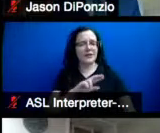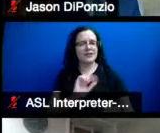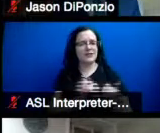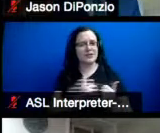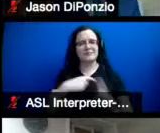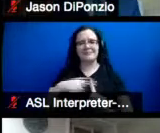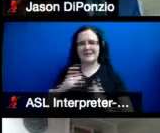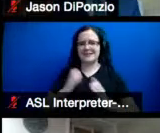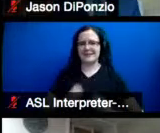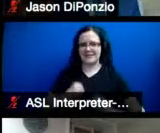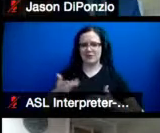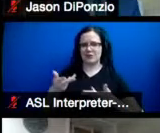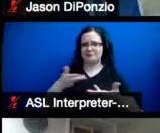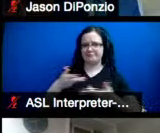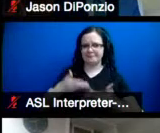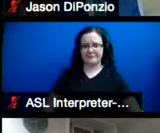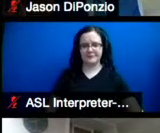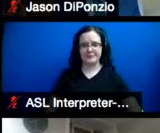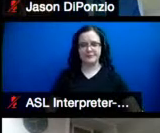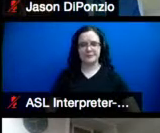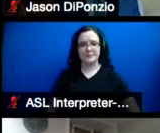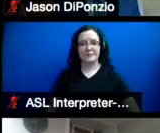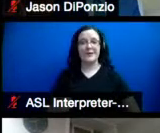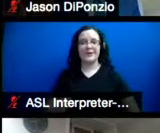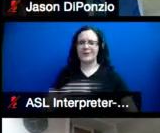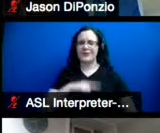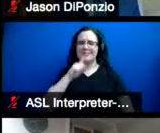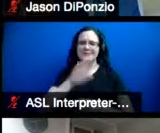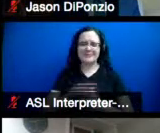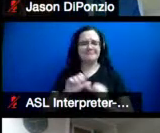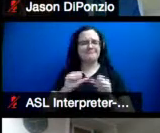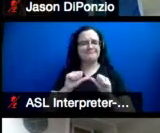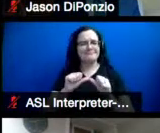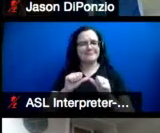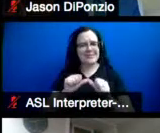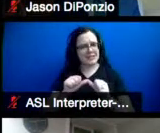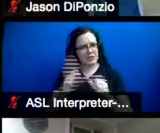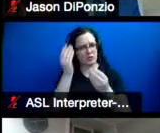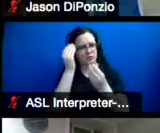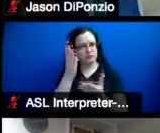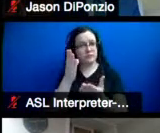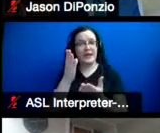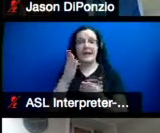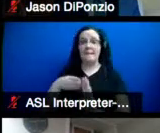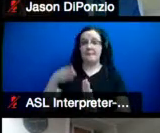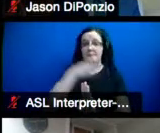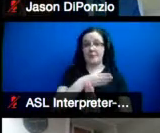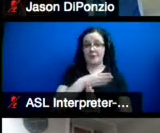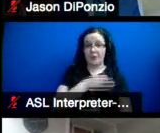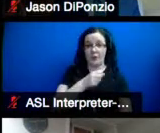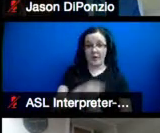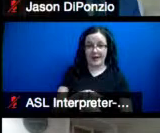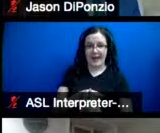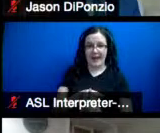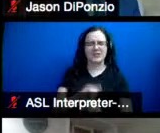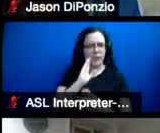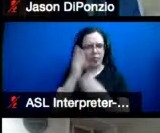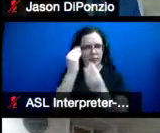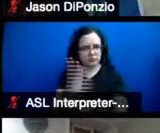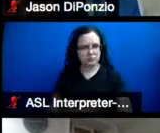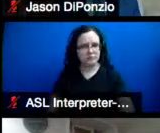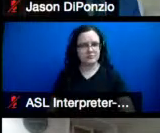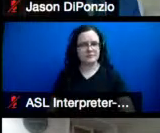customers. We are committed to having ongoing and proactive notification to all impacted stakeholders. We will send